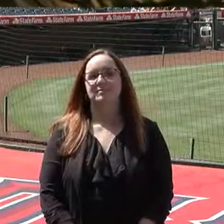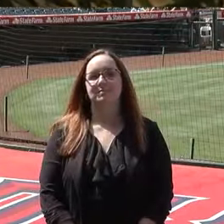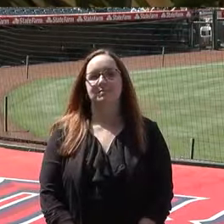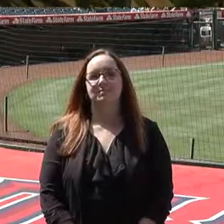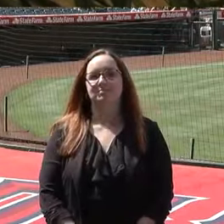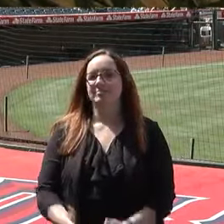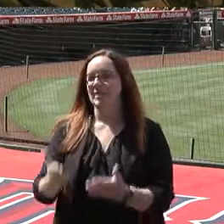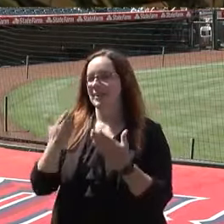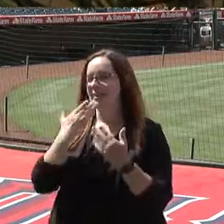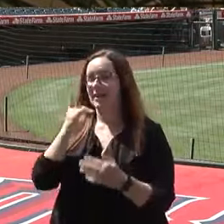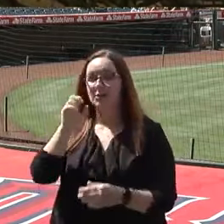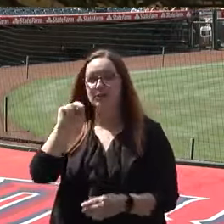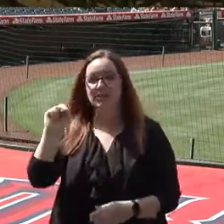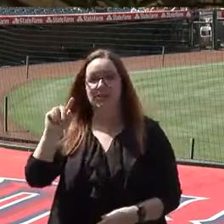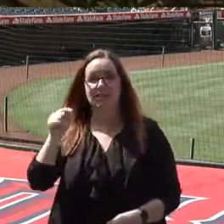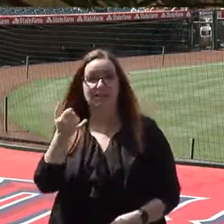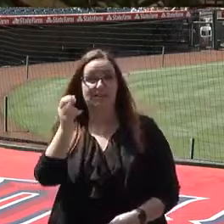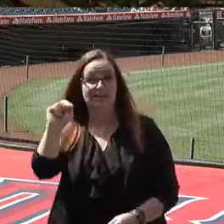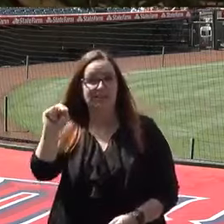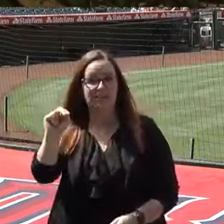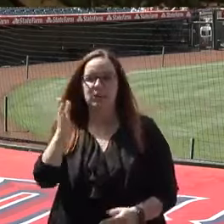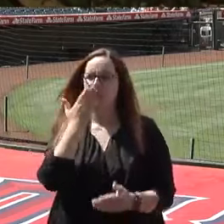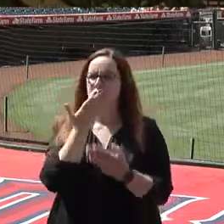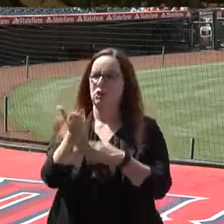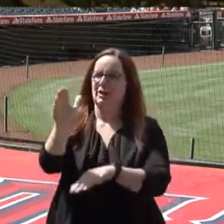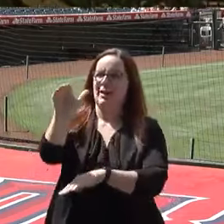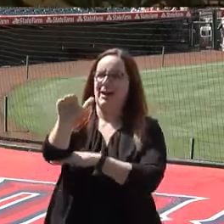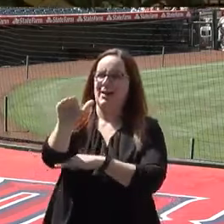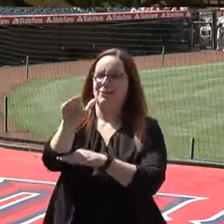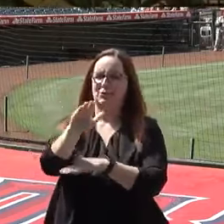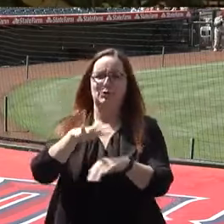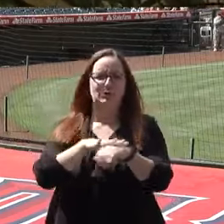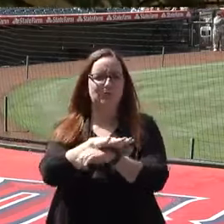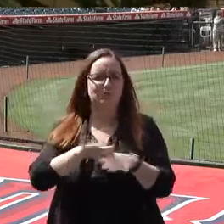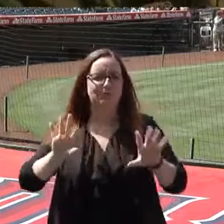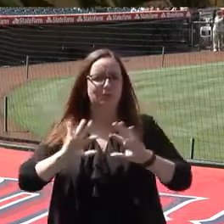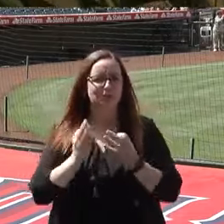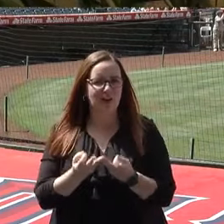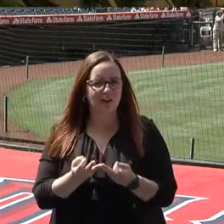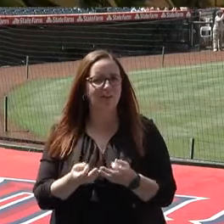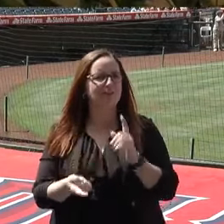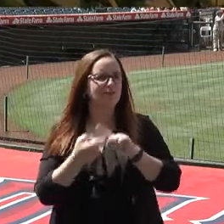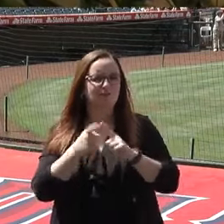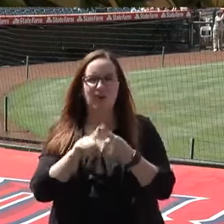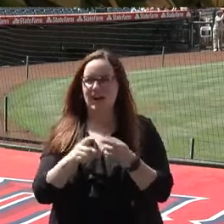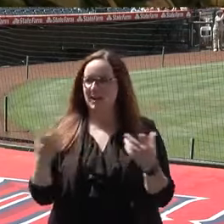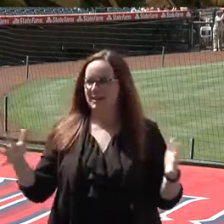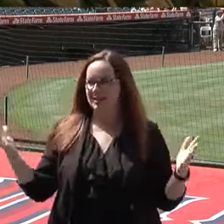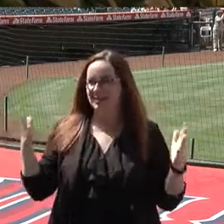Thank you, Dean Thien, and good afternoon, Beach family and friends.